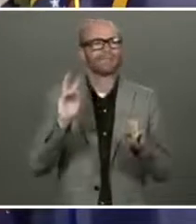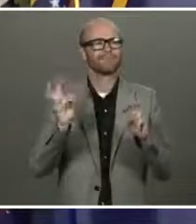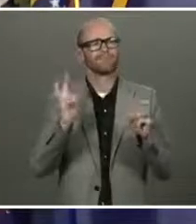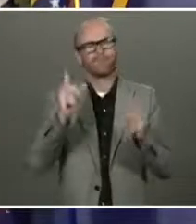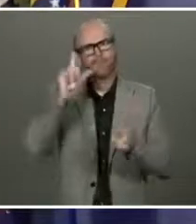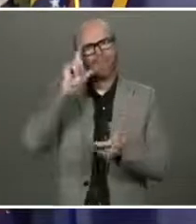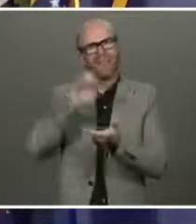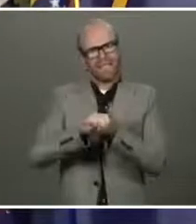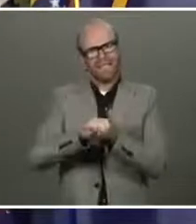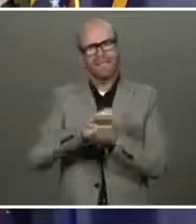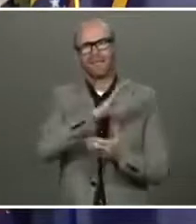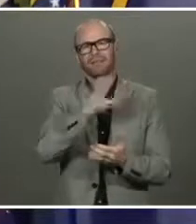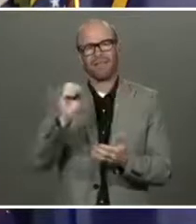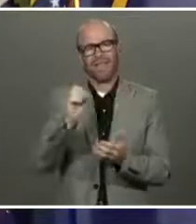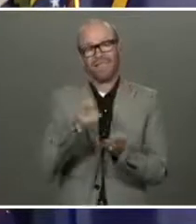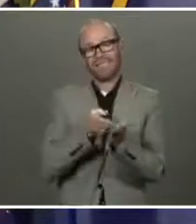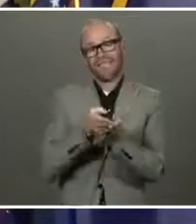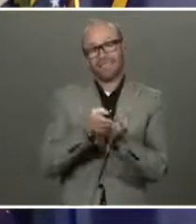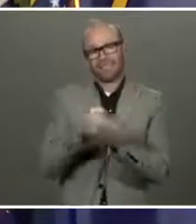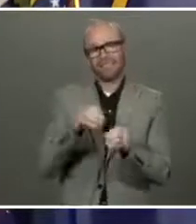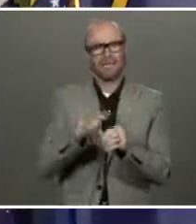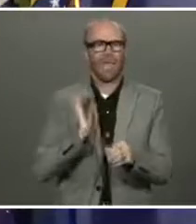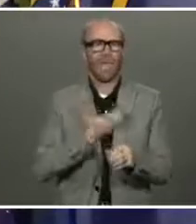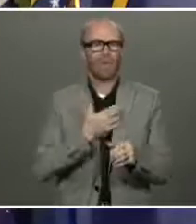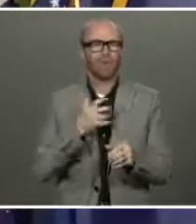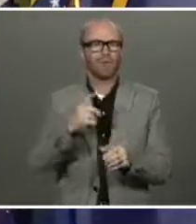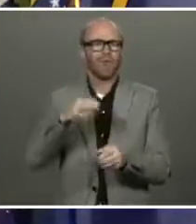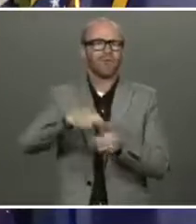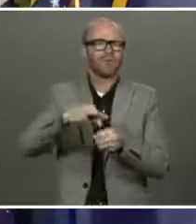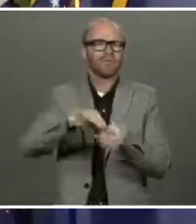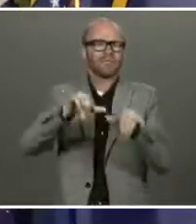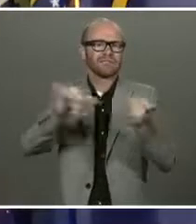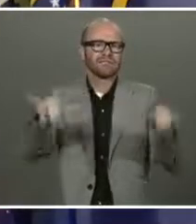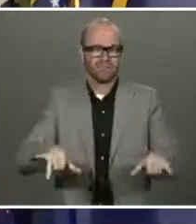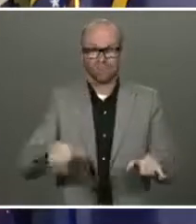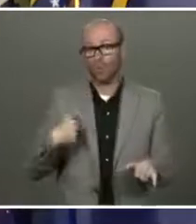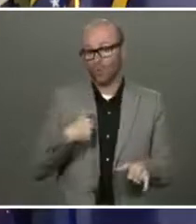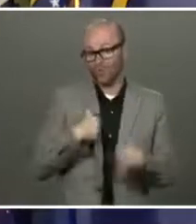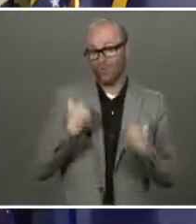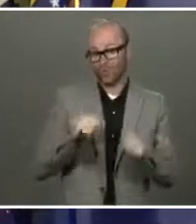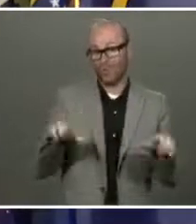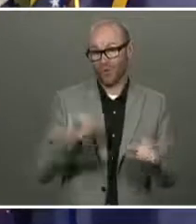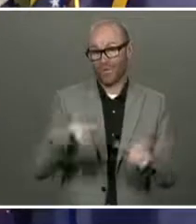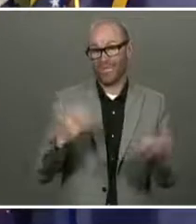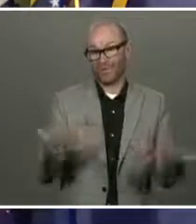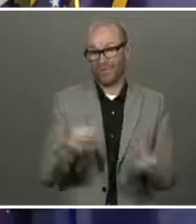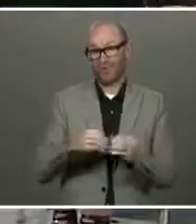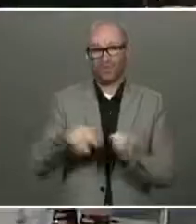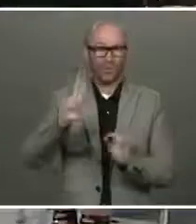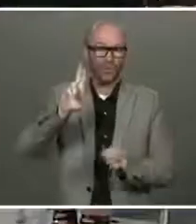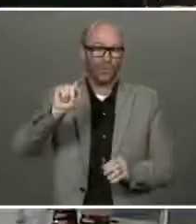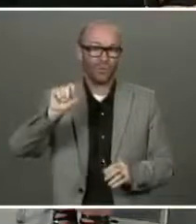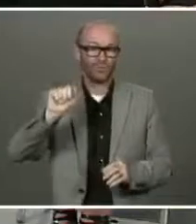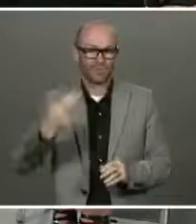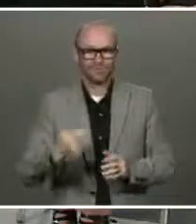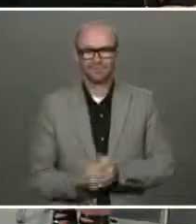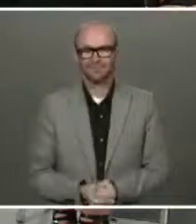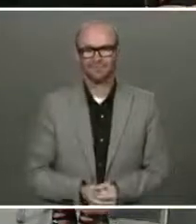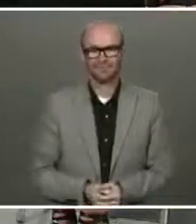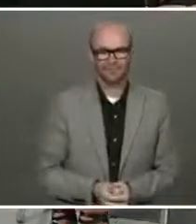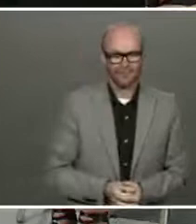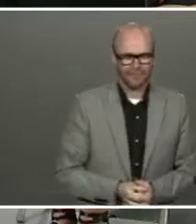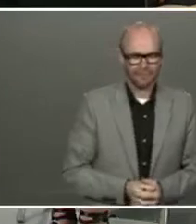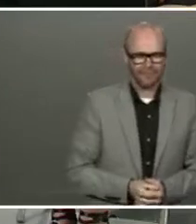belief and integrity in our election systems. And we've been trying to do that here in the state of Utah as well. Okay, we'd like to go to David with